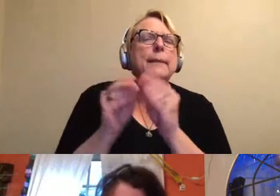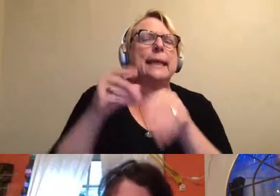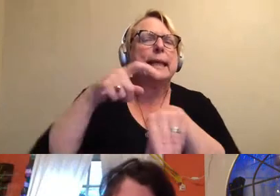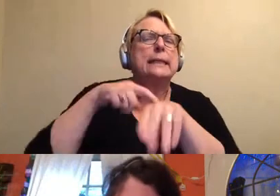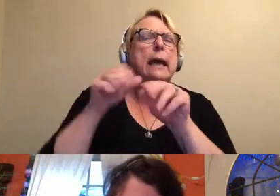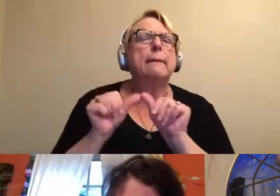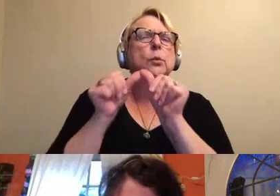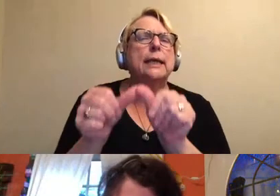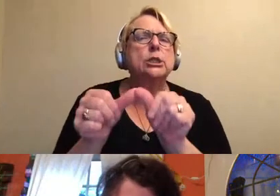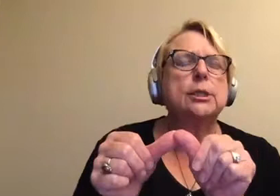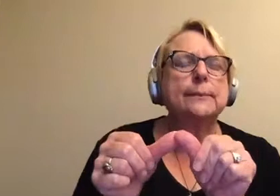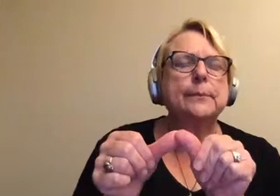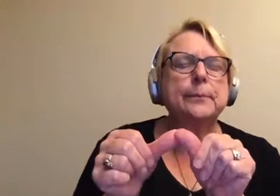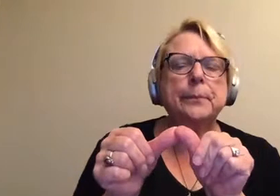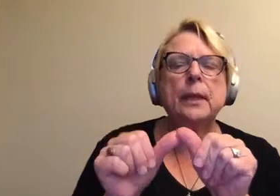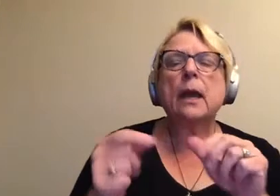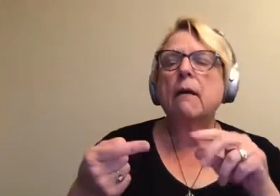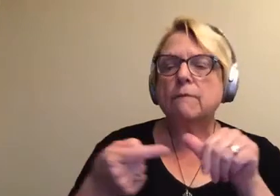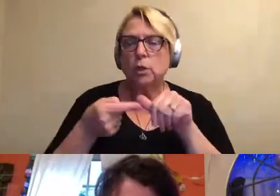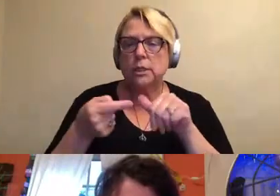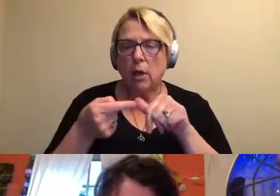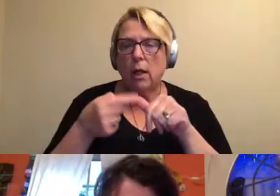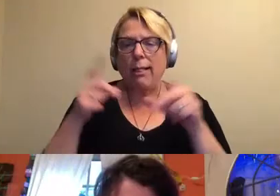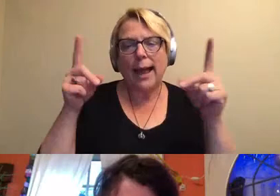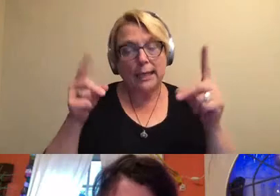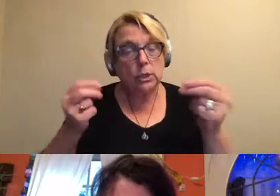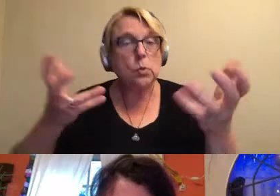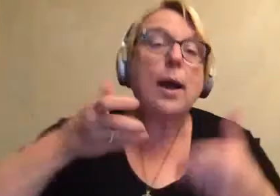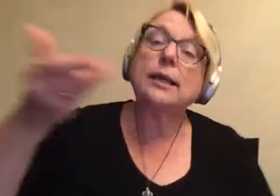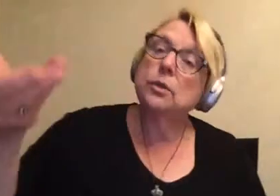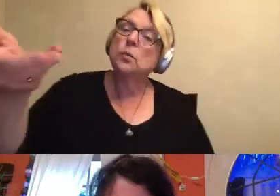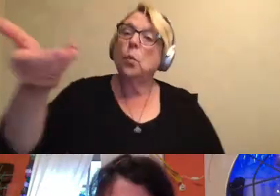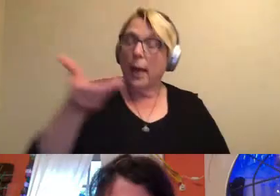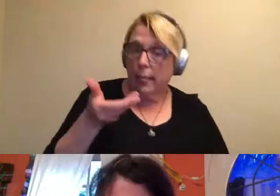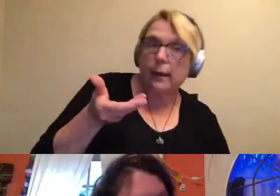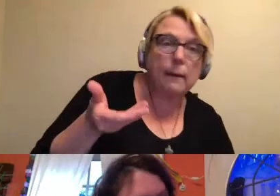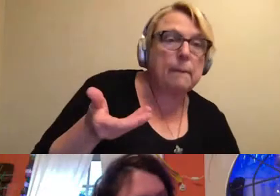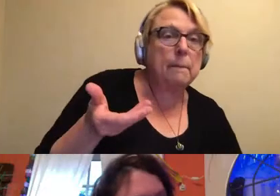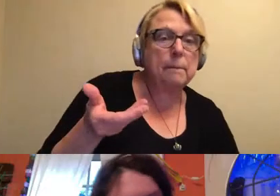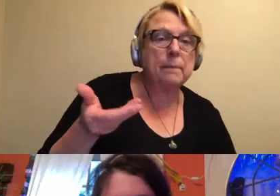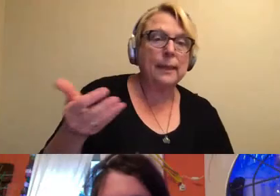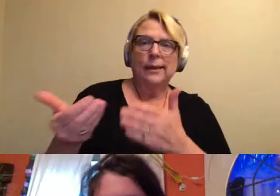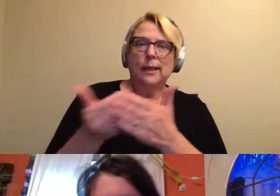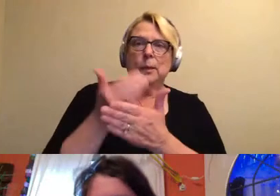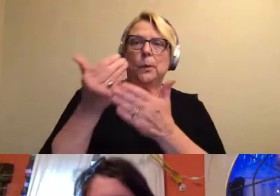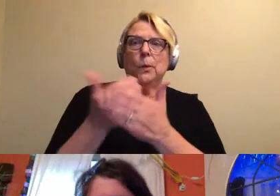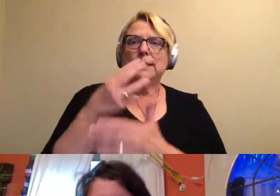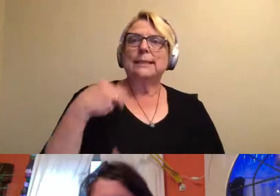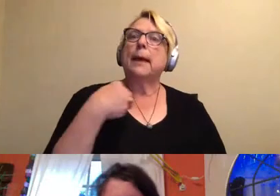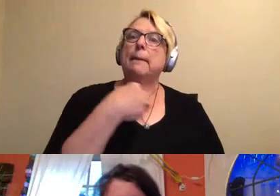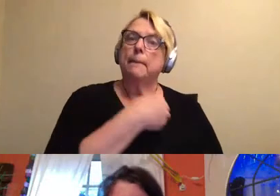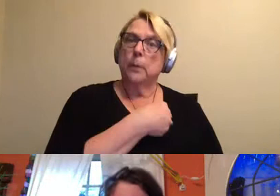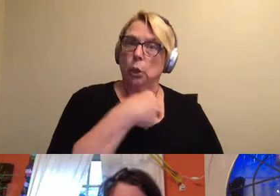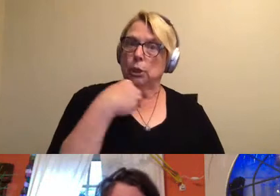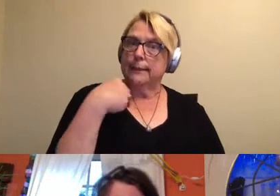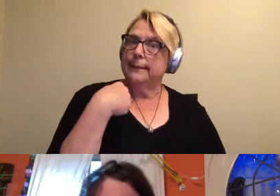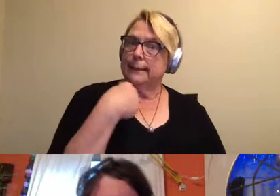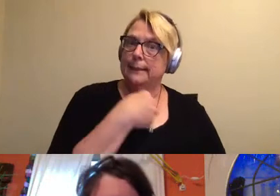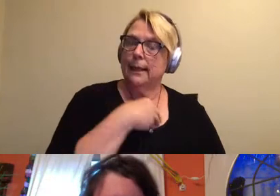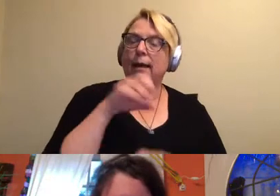meetings. First of all, I do want to welcome our newest members of the